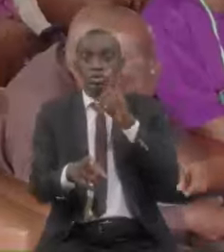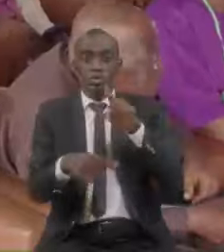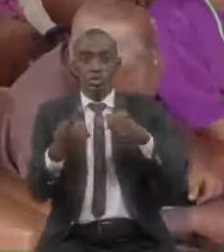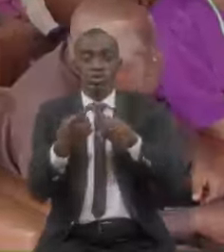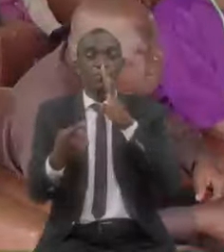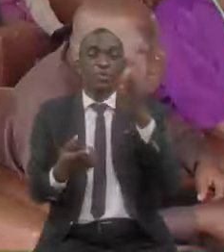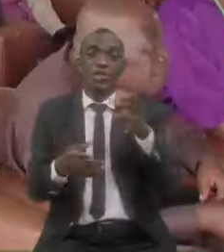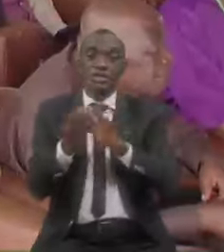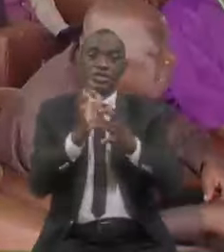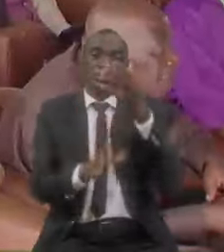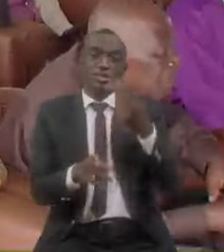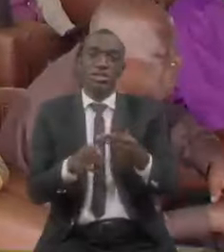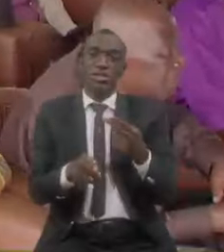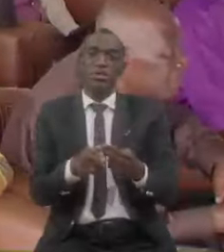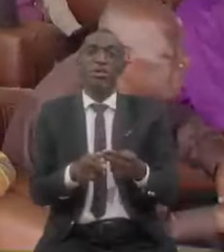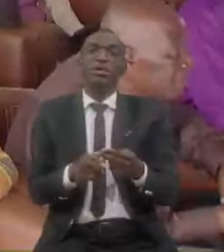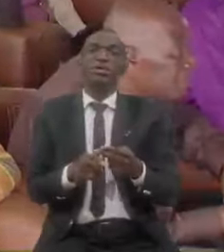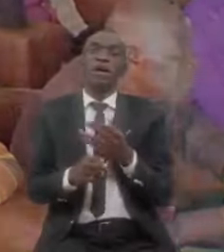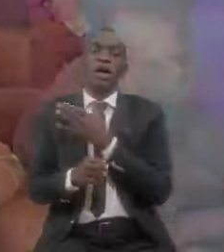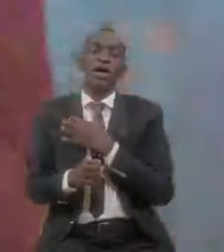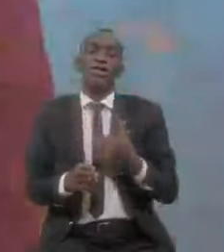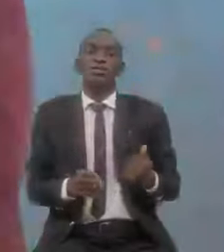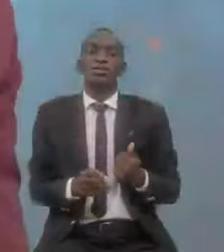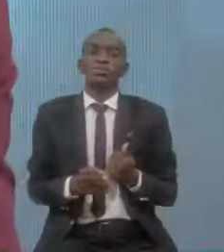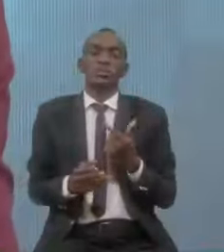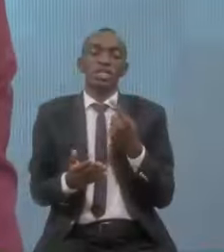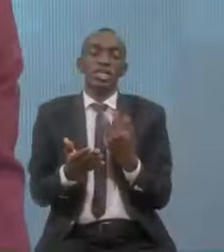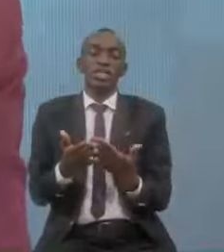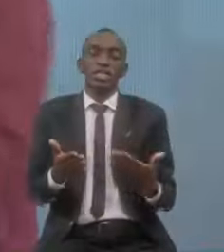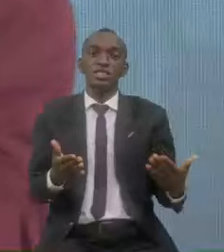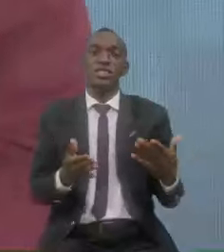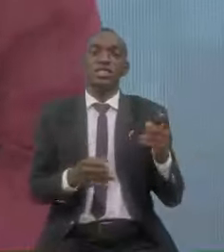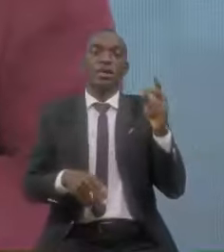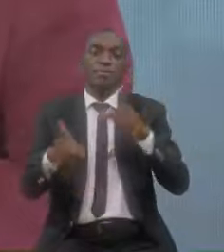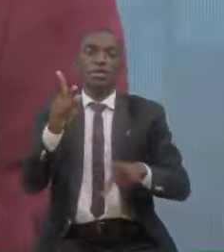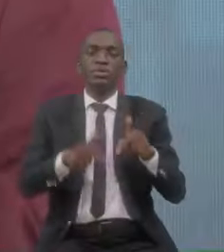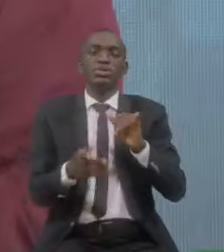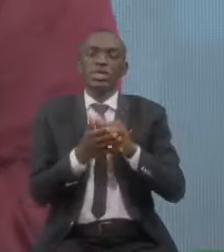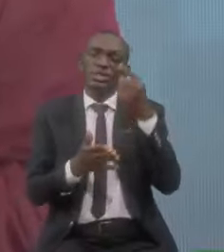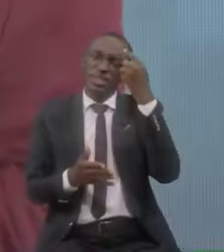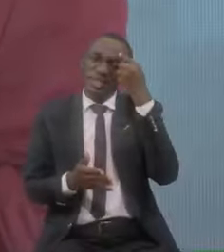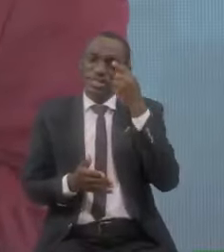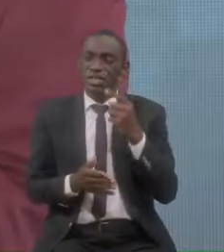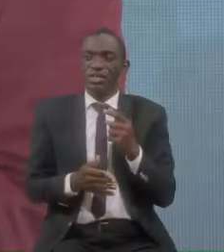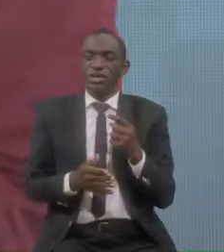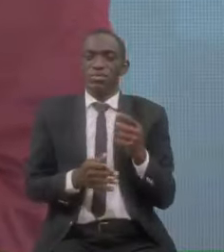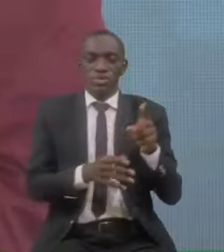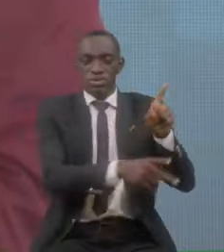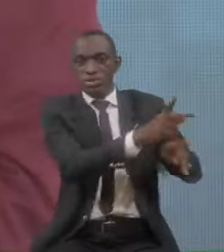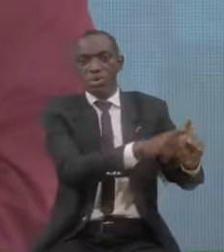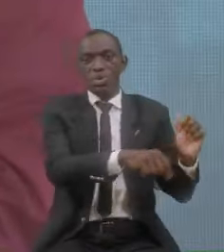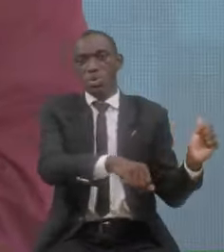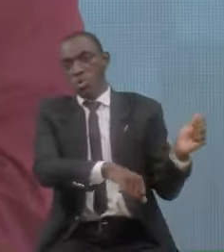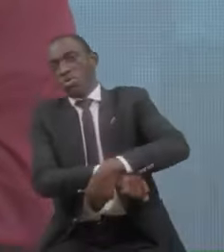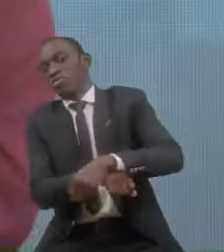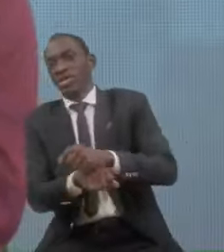post of duty. And the things and the people that think they'll overpower you, prevail on you,